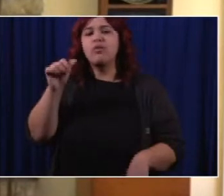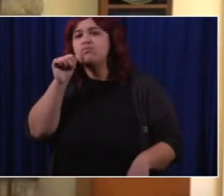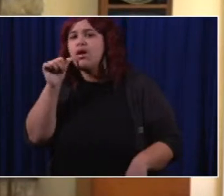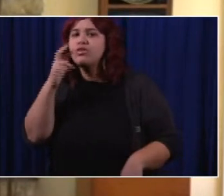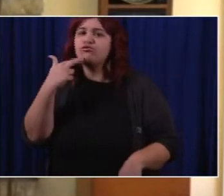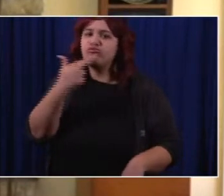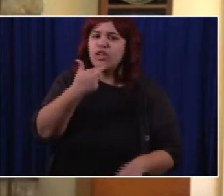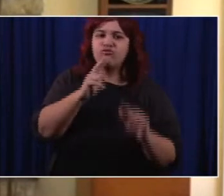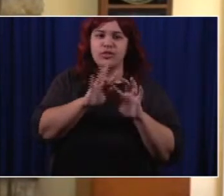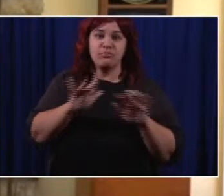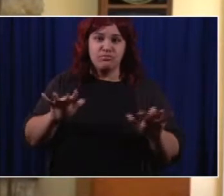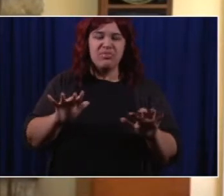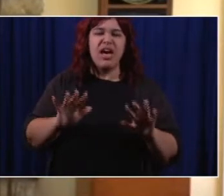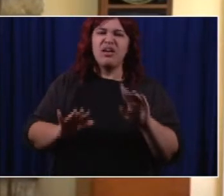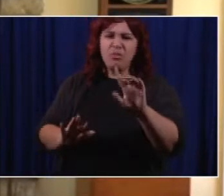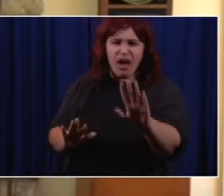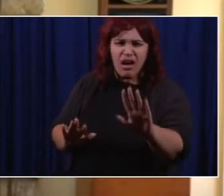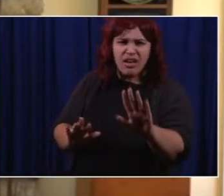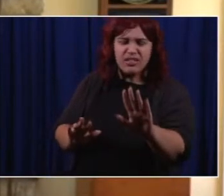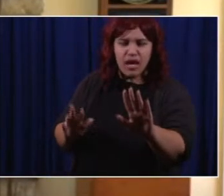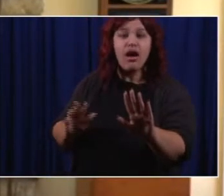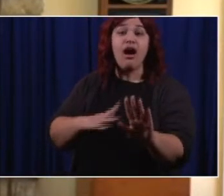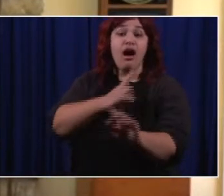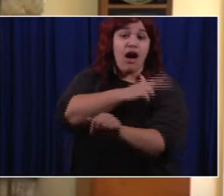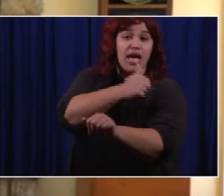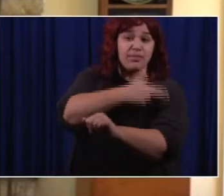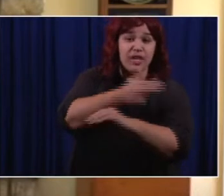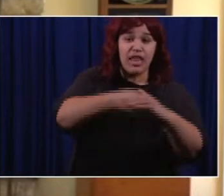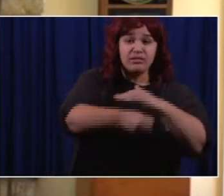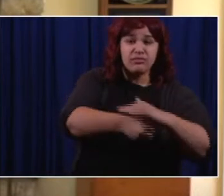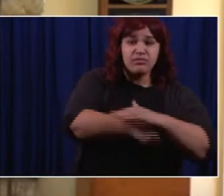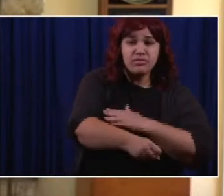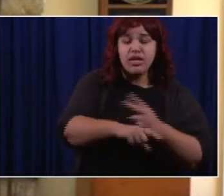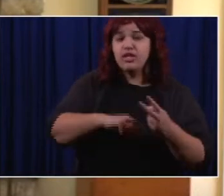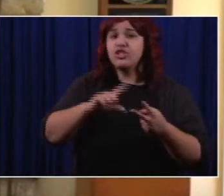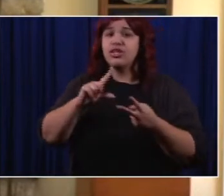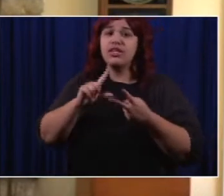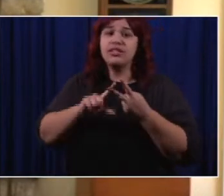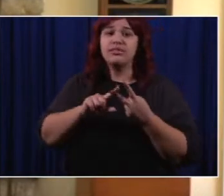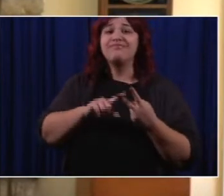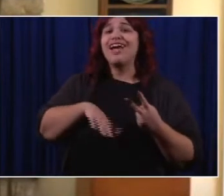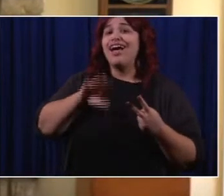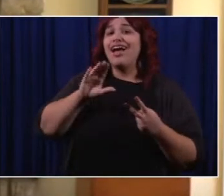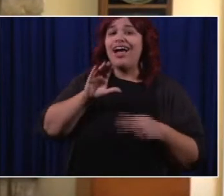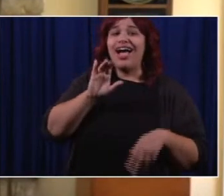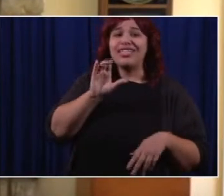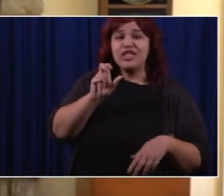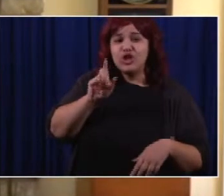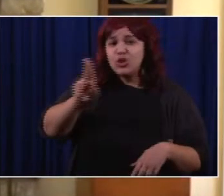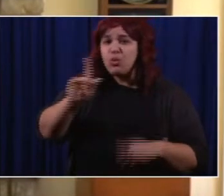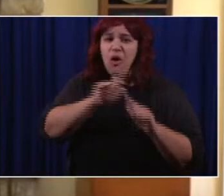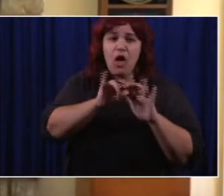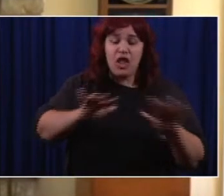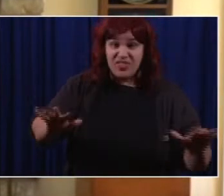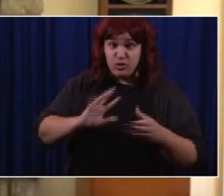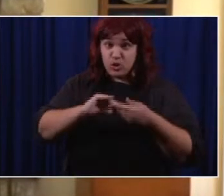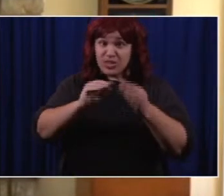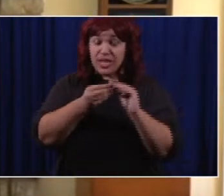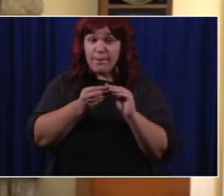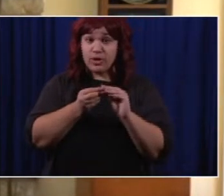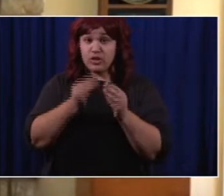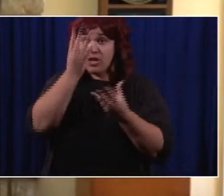they are a lagging indicator. So what numbers are you going to be looking at, and what in your mind is